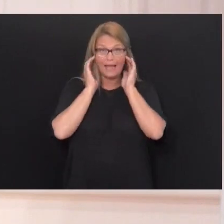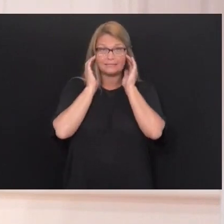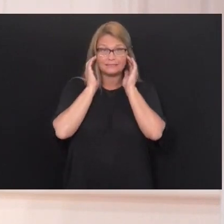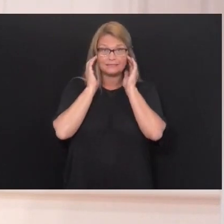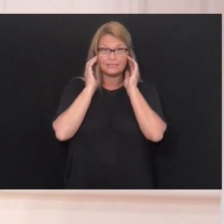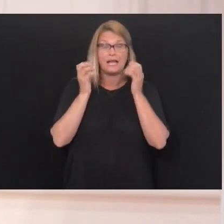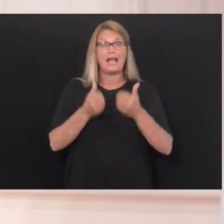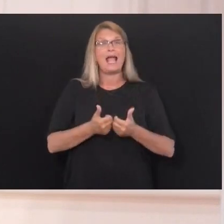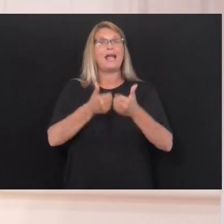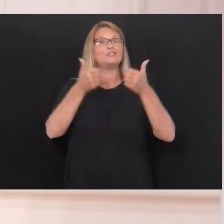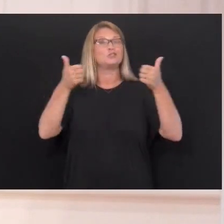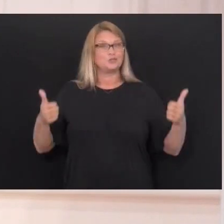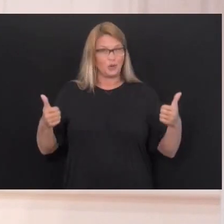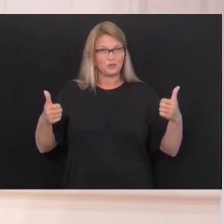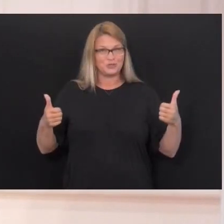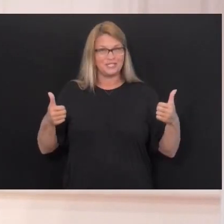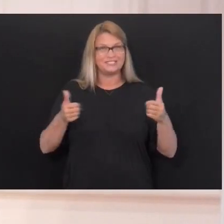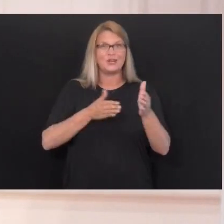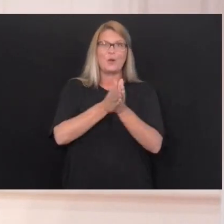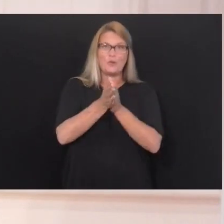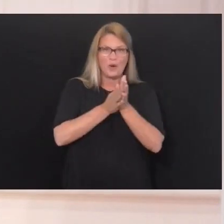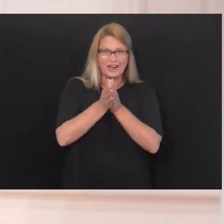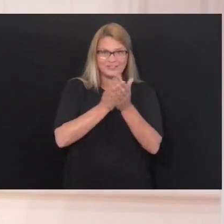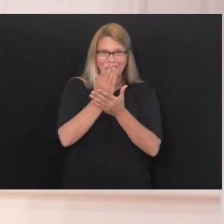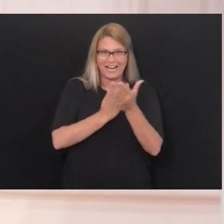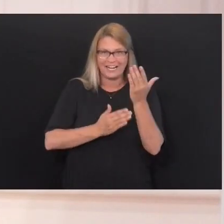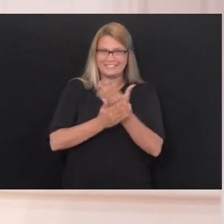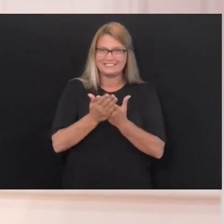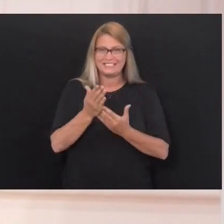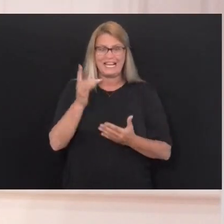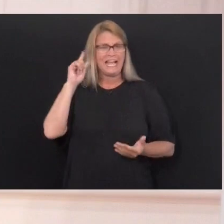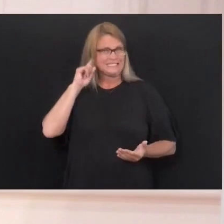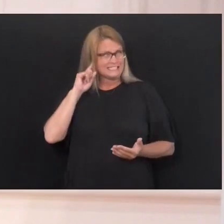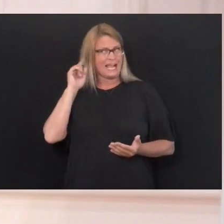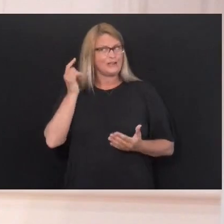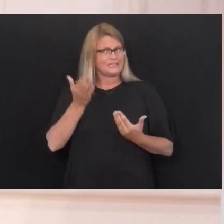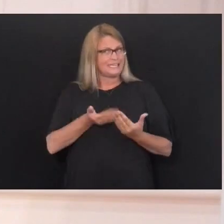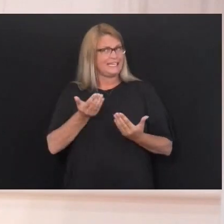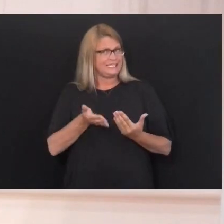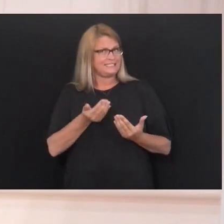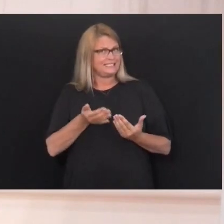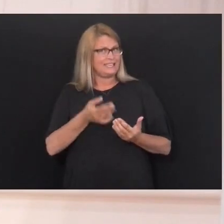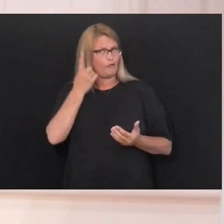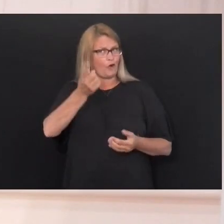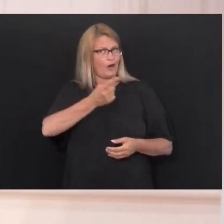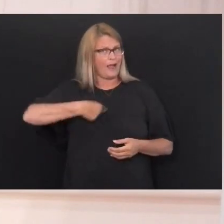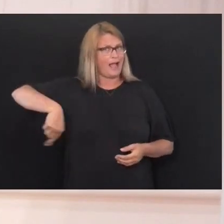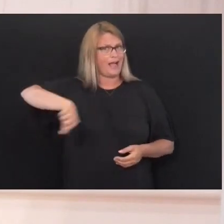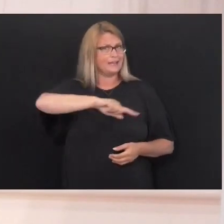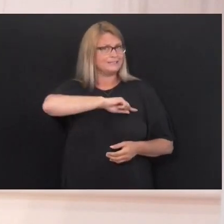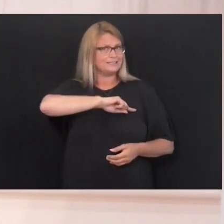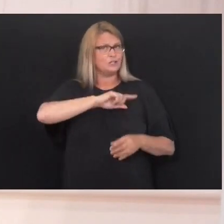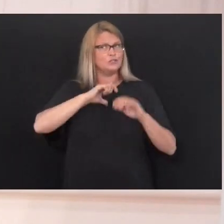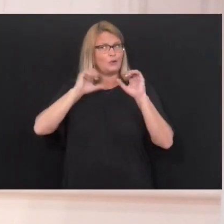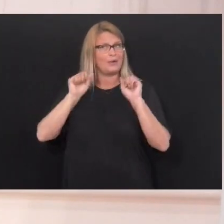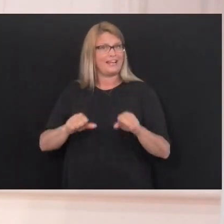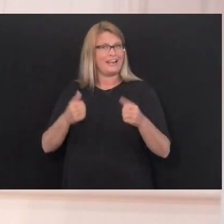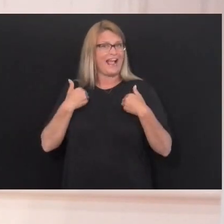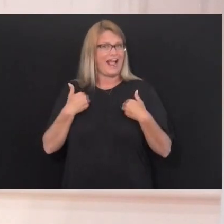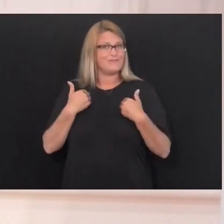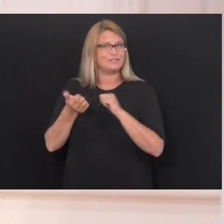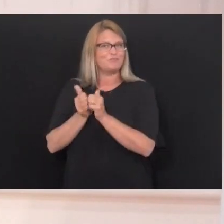We all know that athletics play an important role in all of our lives, whether you be a student athlete